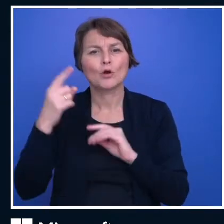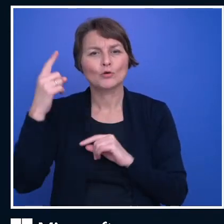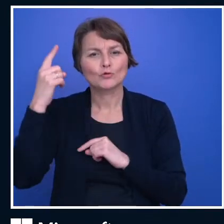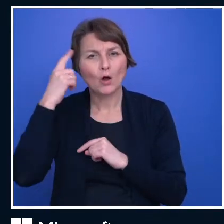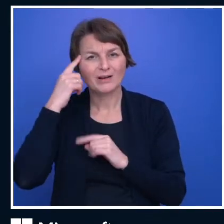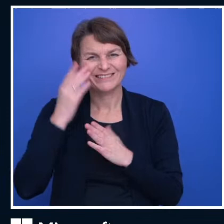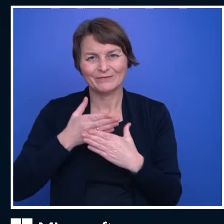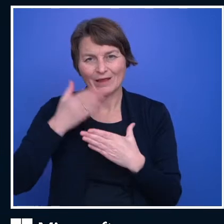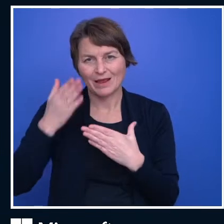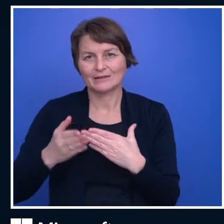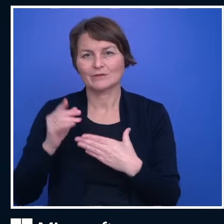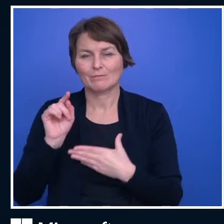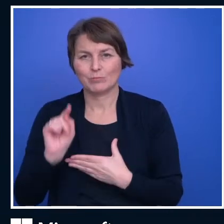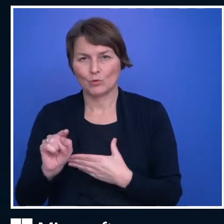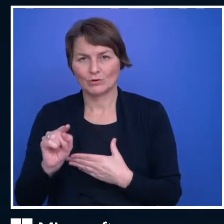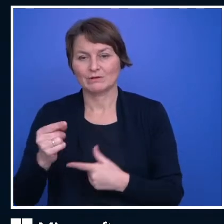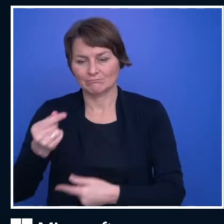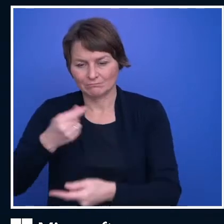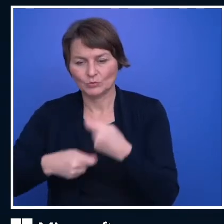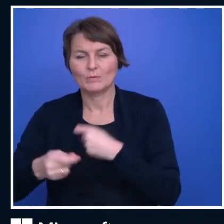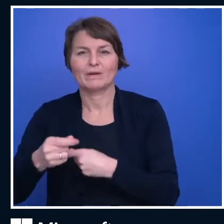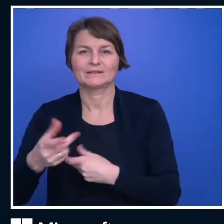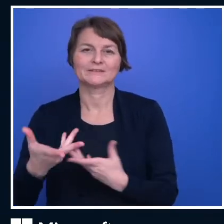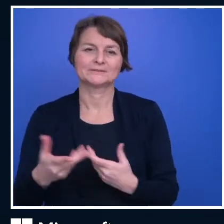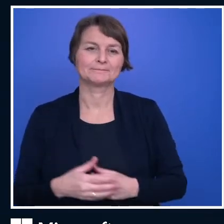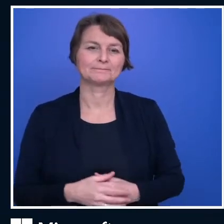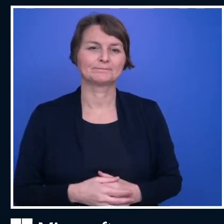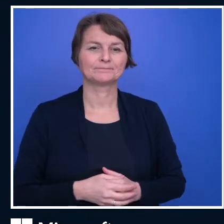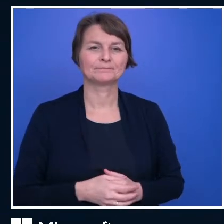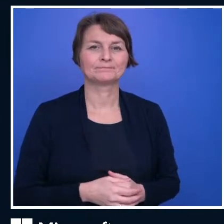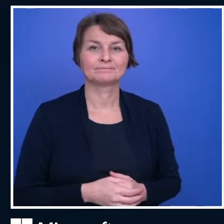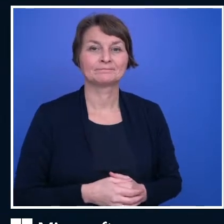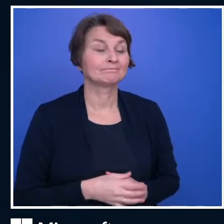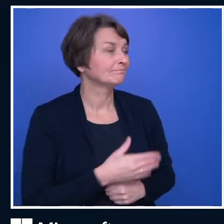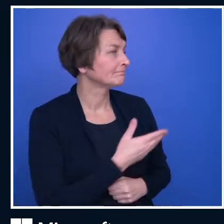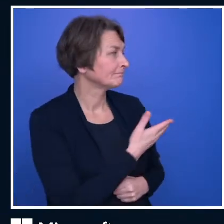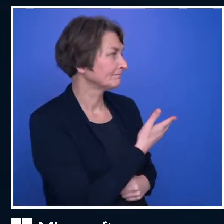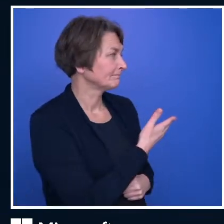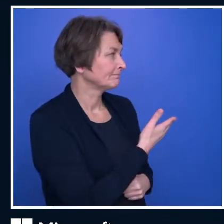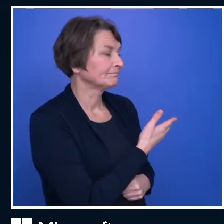have to replace them with that. So that would be what you need to do.